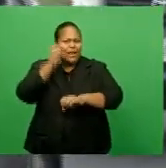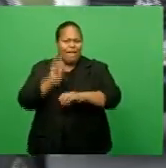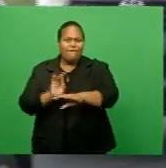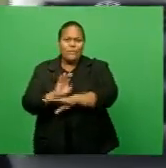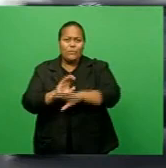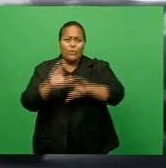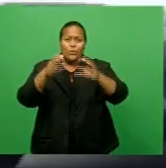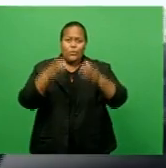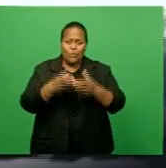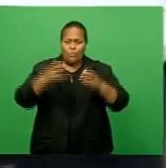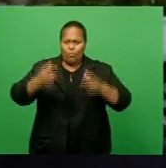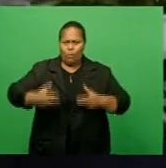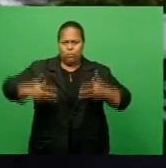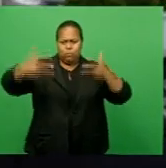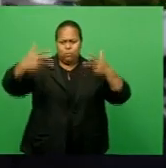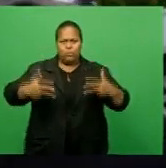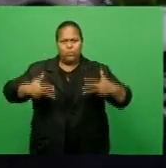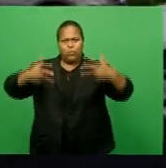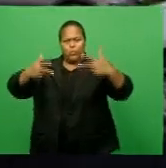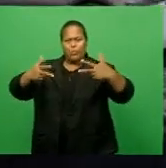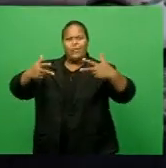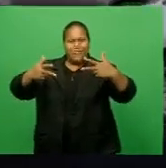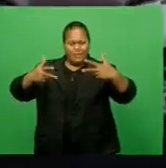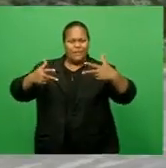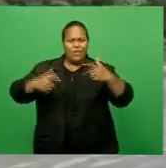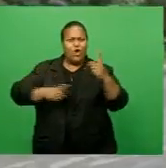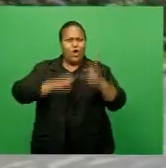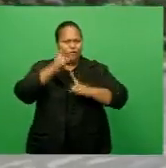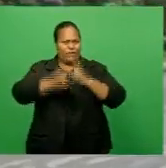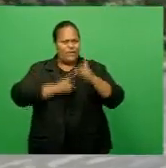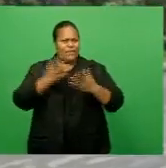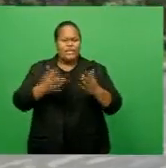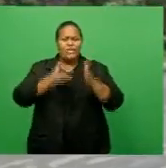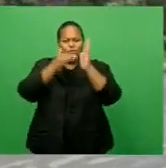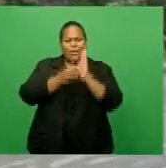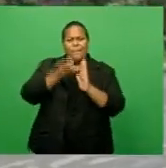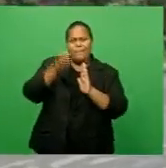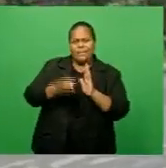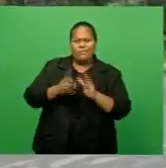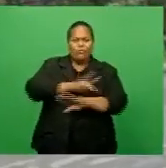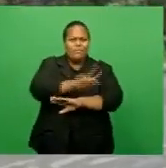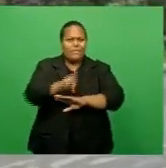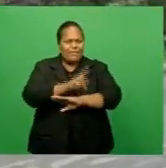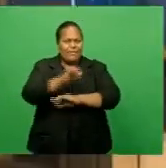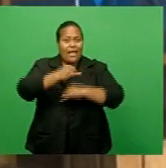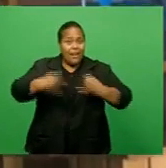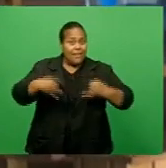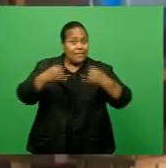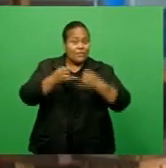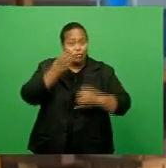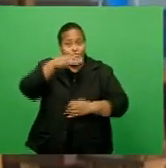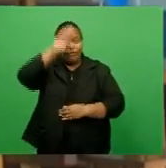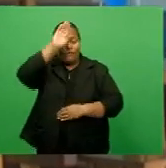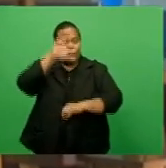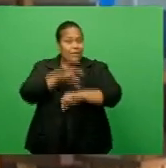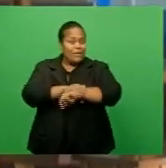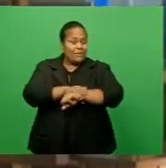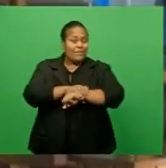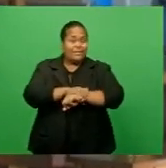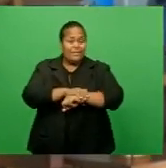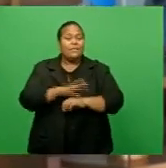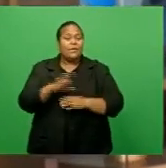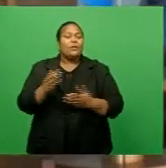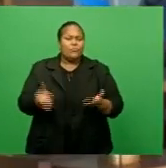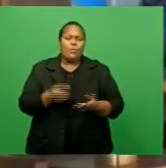via virtual conferencing. He is also the chair of the Pacific Islands Chief of Police. Tundravo says it has been a difficult and